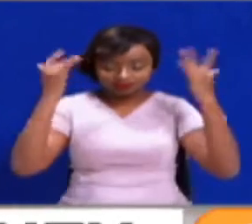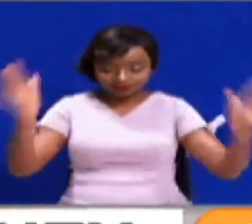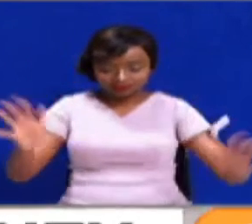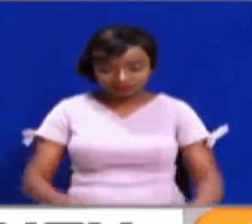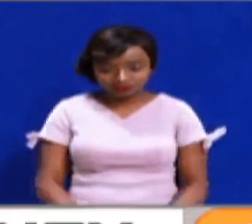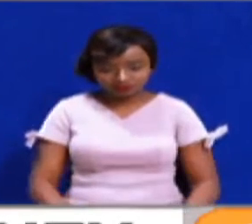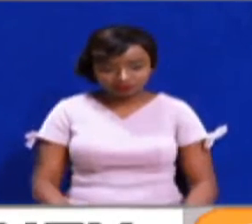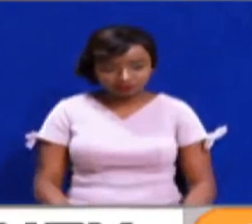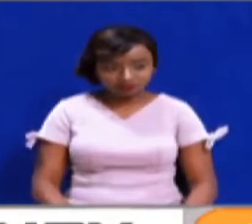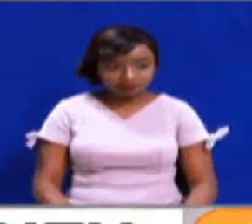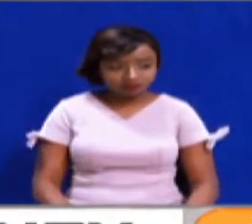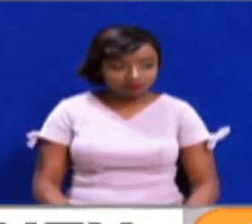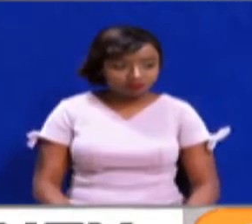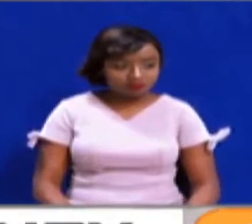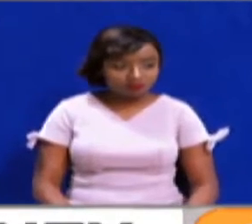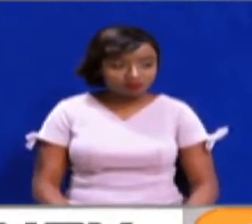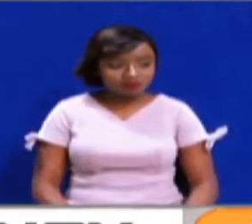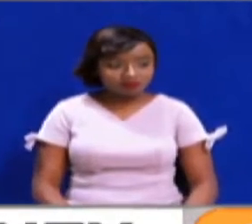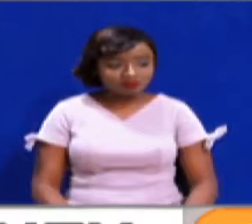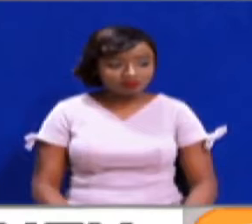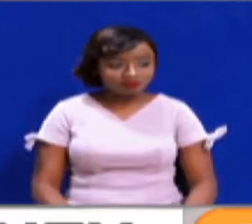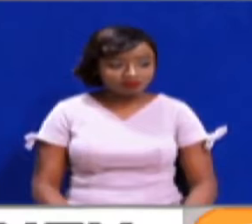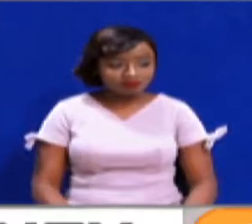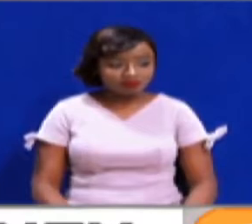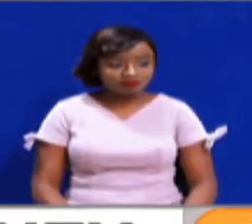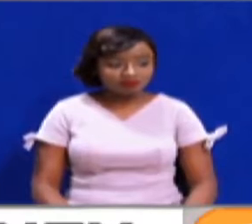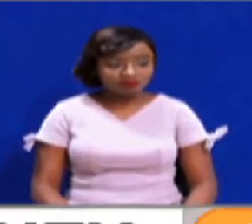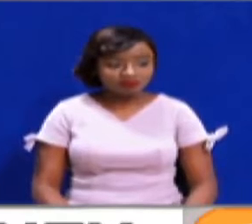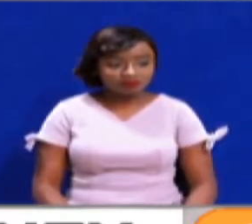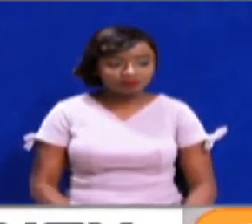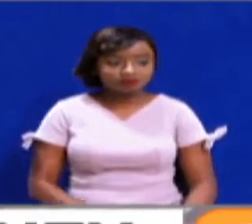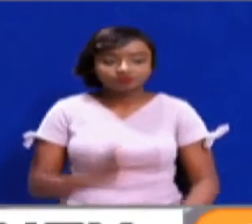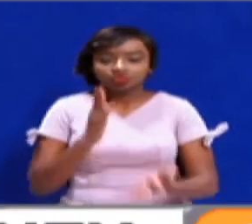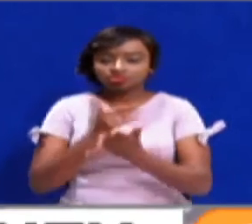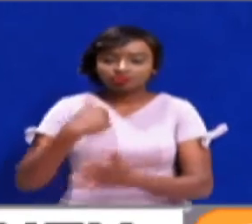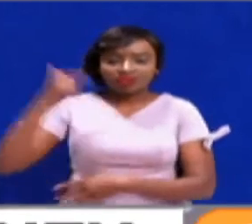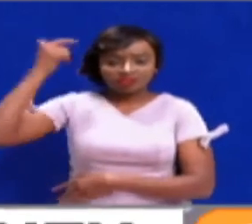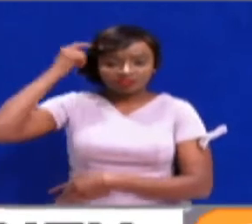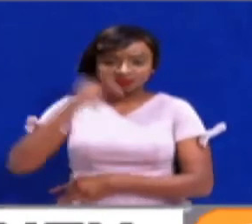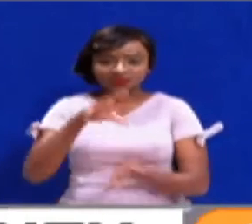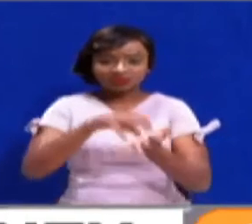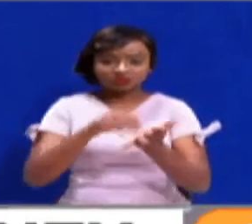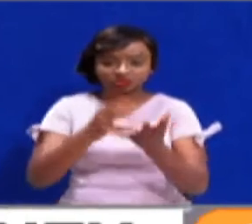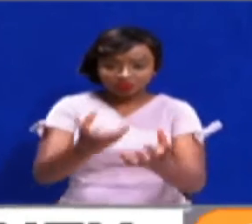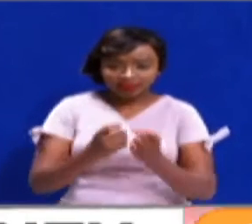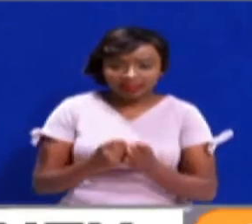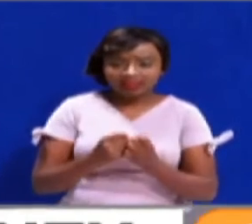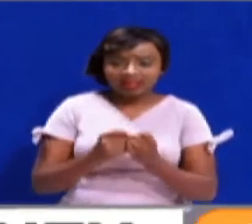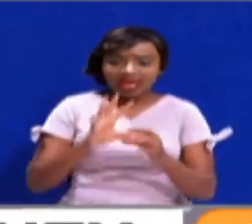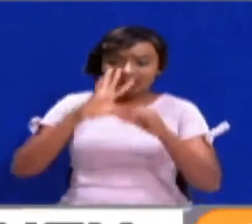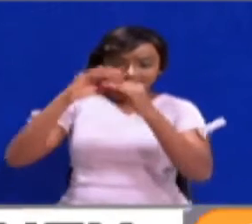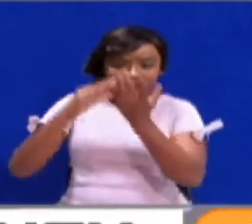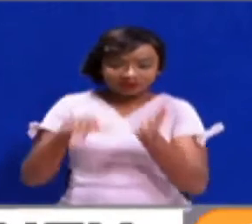A very untidy thing, Joe. And I thought such a situation would have called for creative ways of dealing